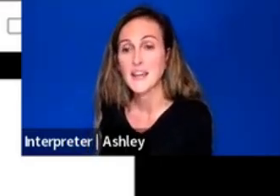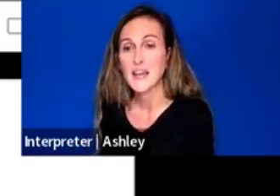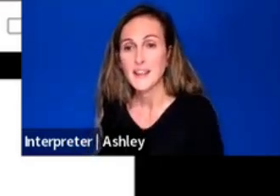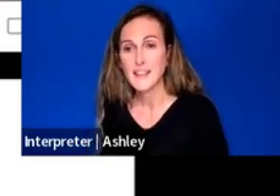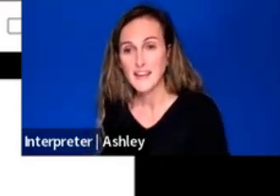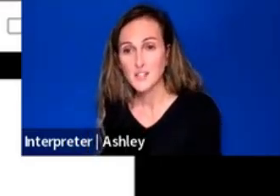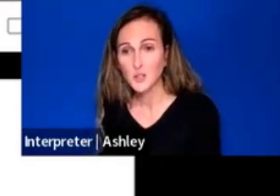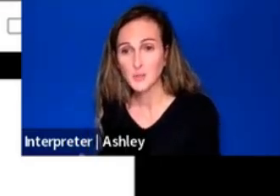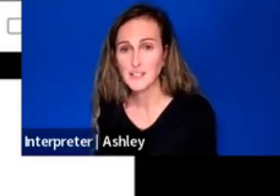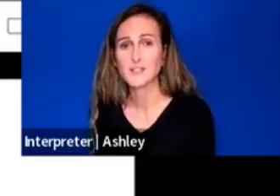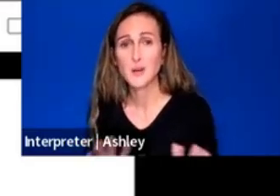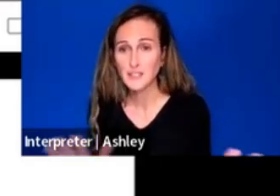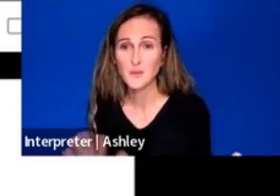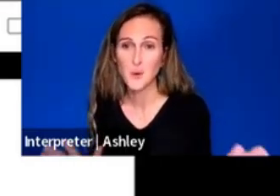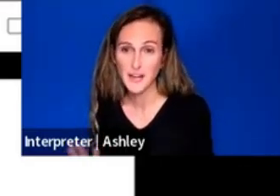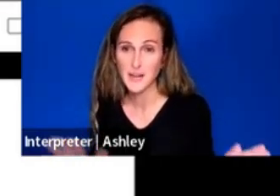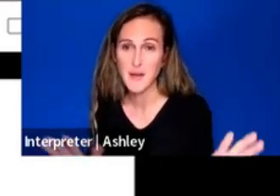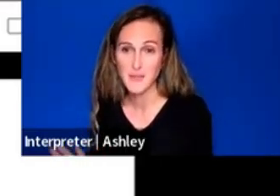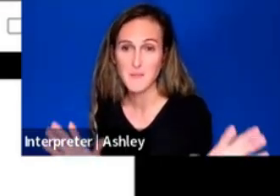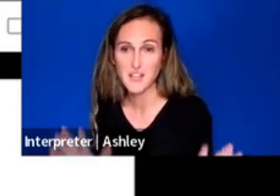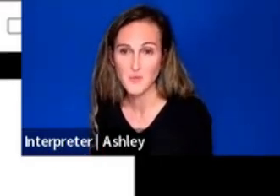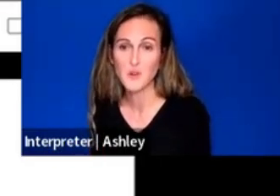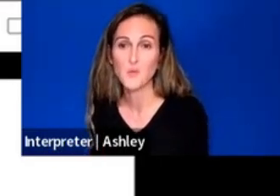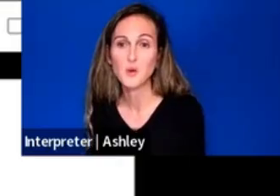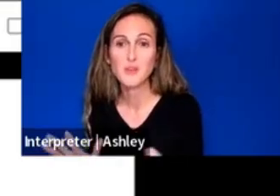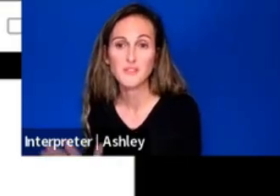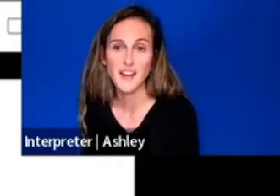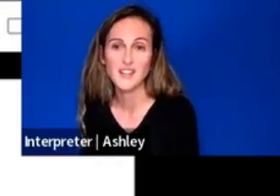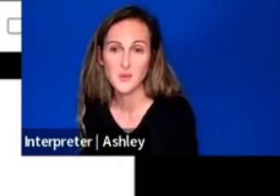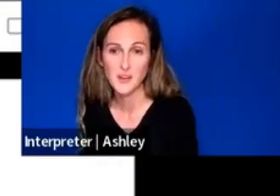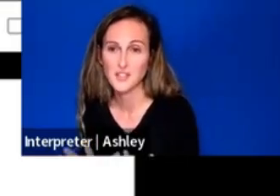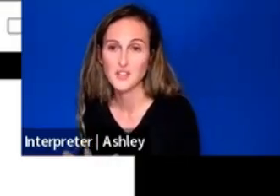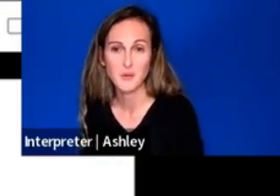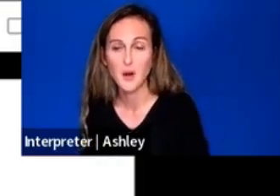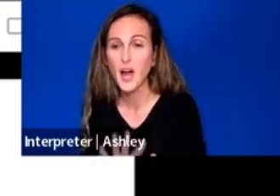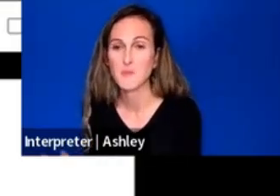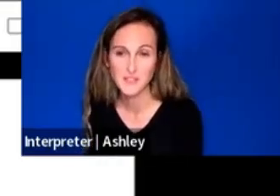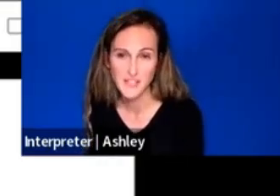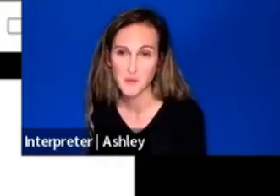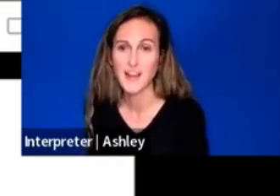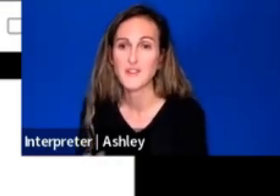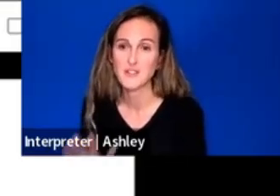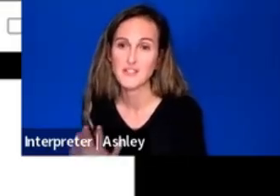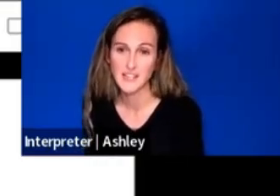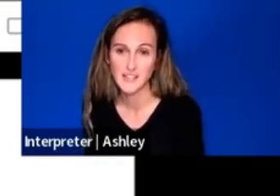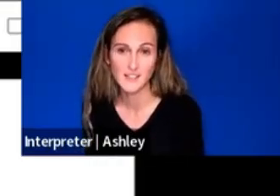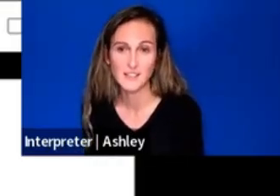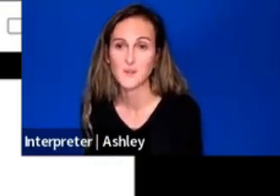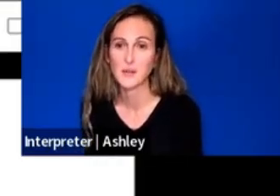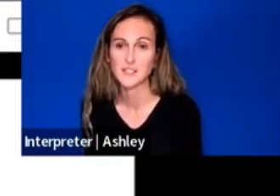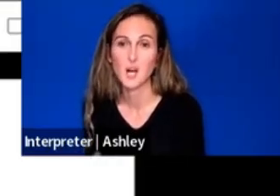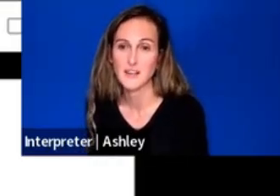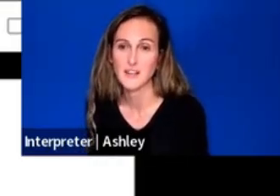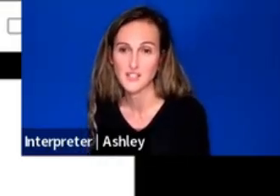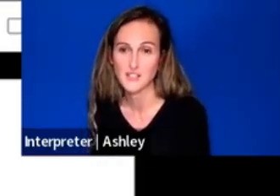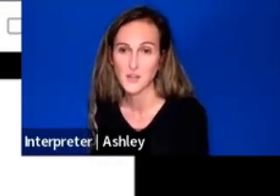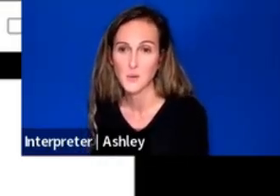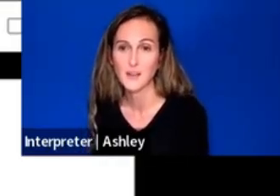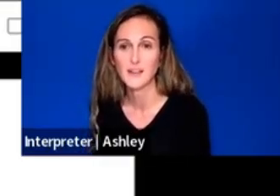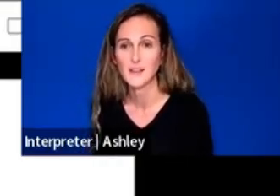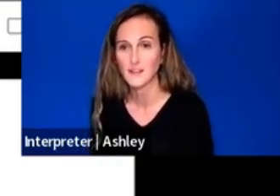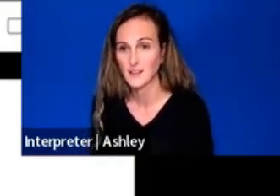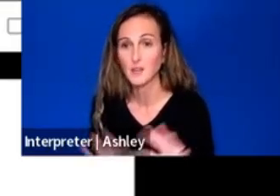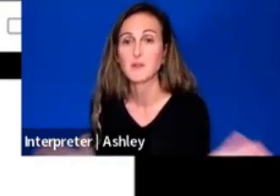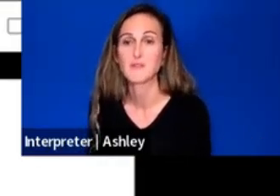and they told me, don't even worry about the budget. We will provide you an interpreter, 100%, whatever you need as far as accommodations